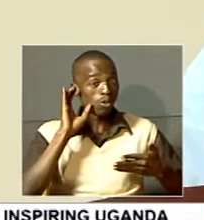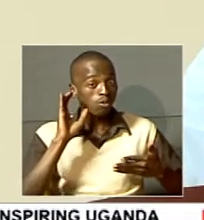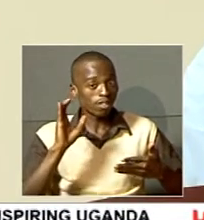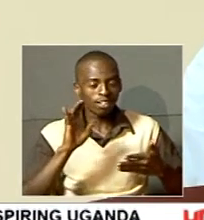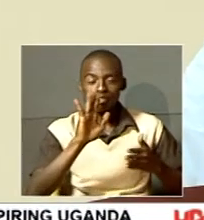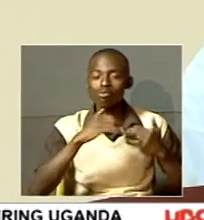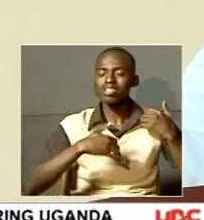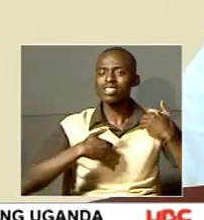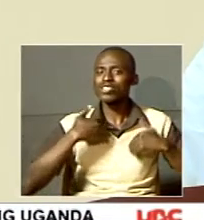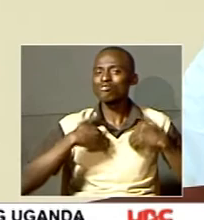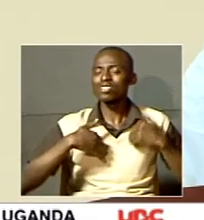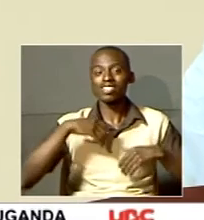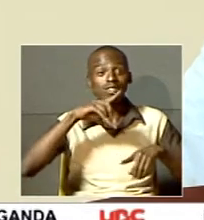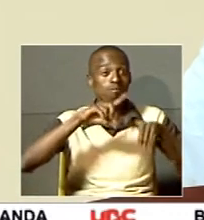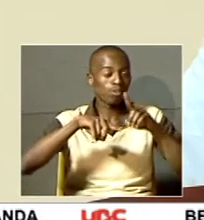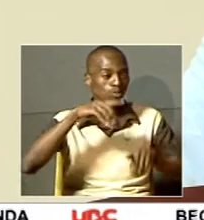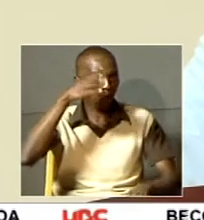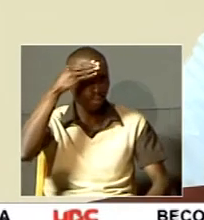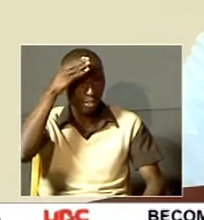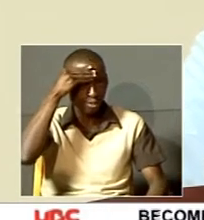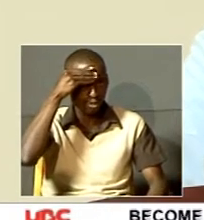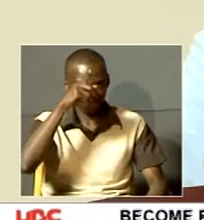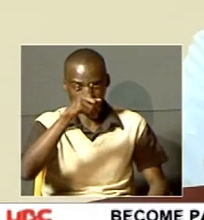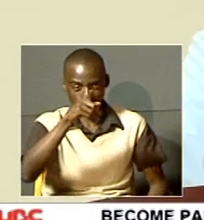interested in political education.